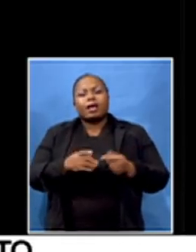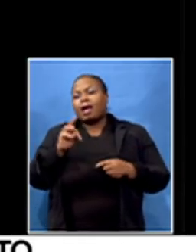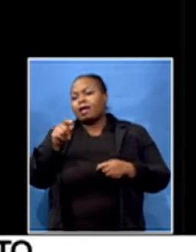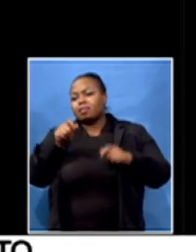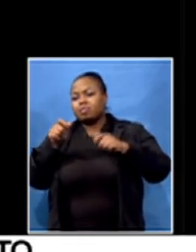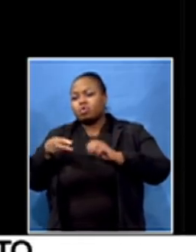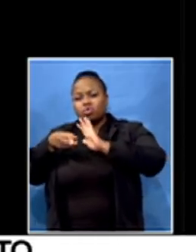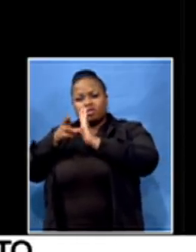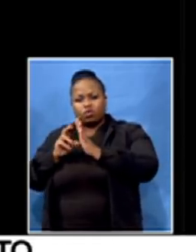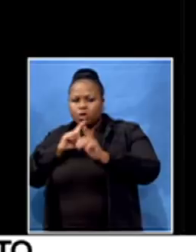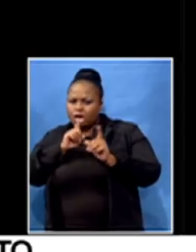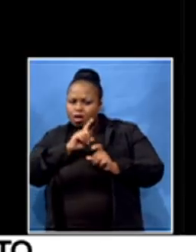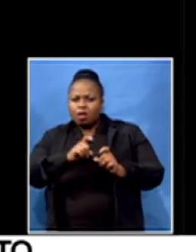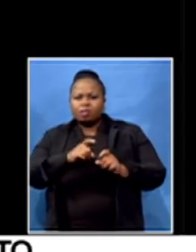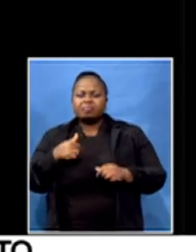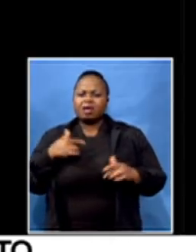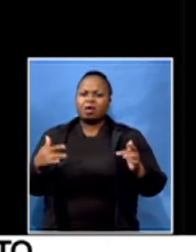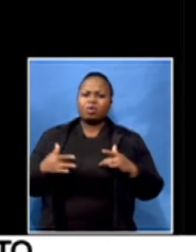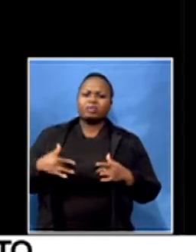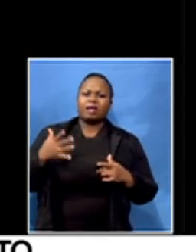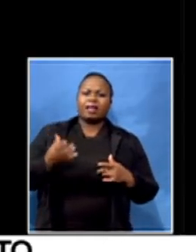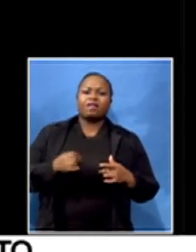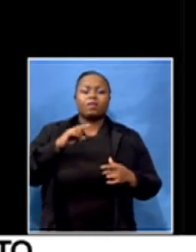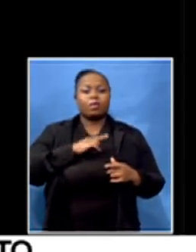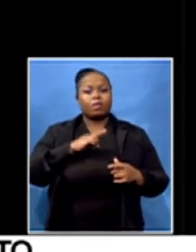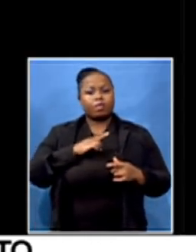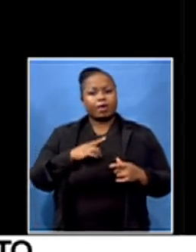actually concerned about the fact that the minister